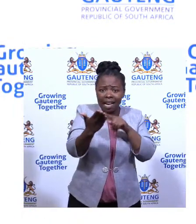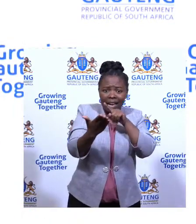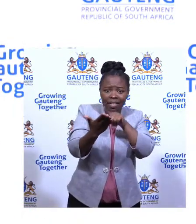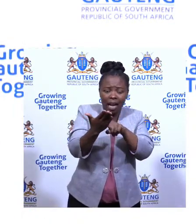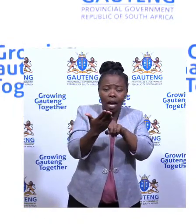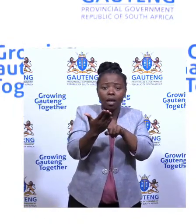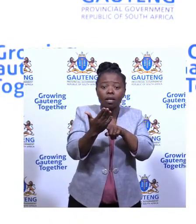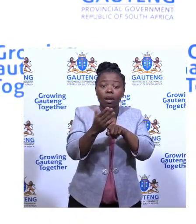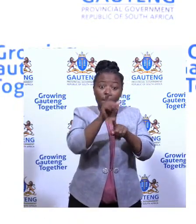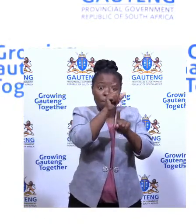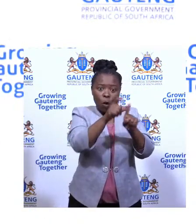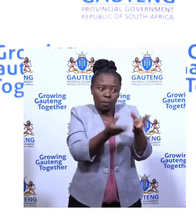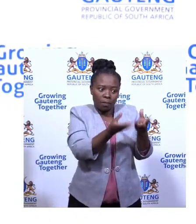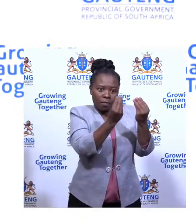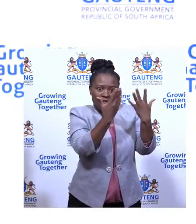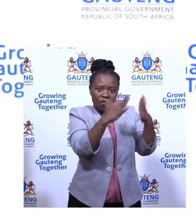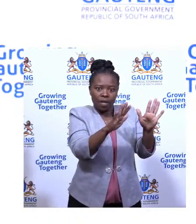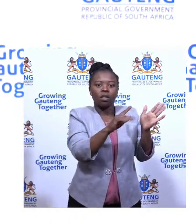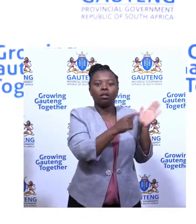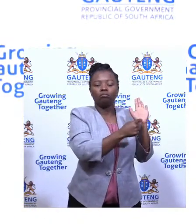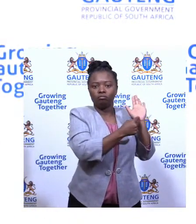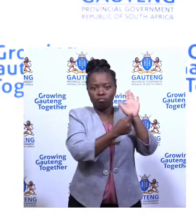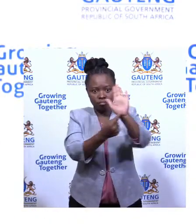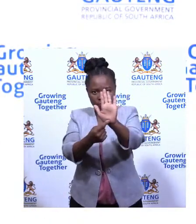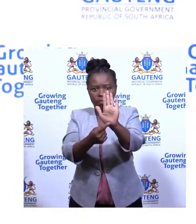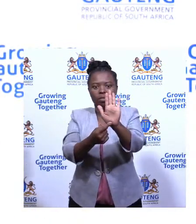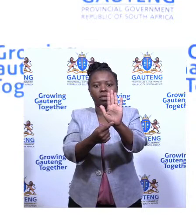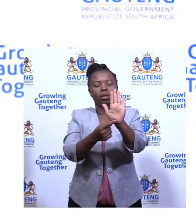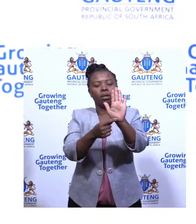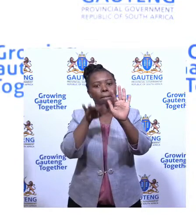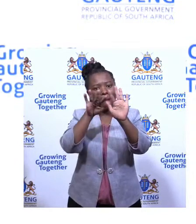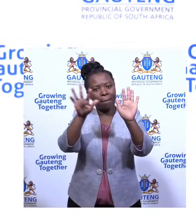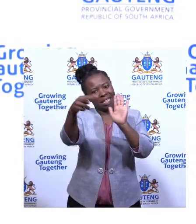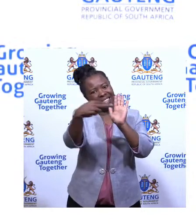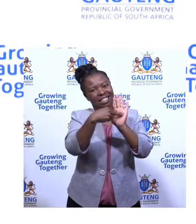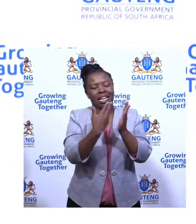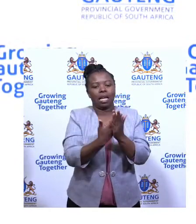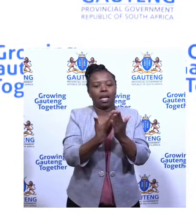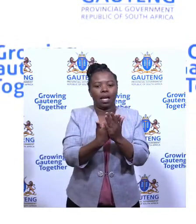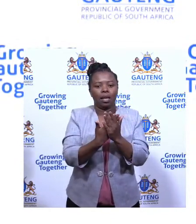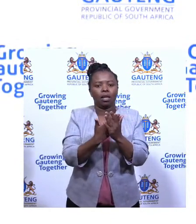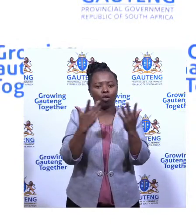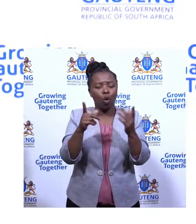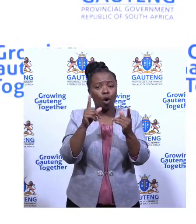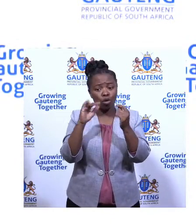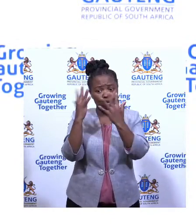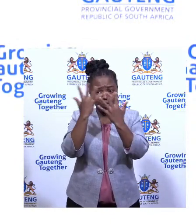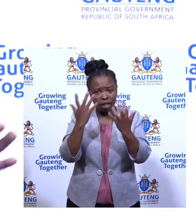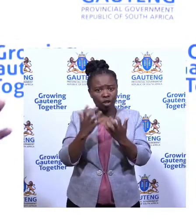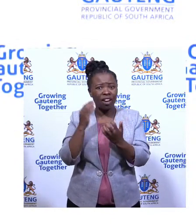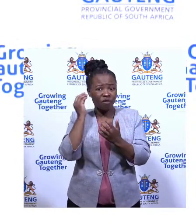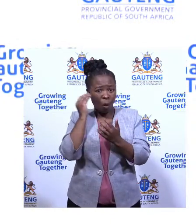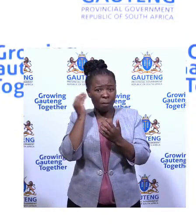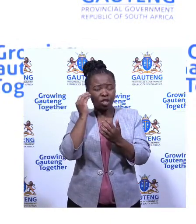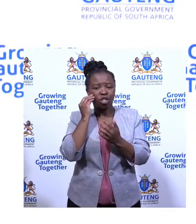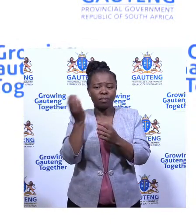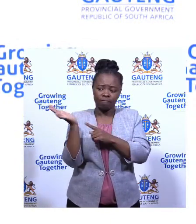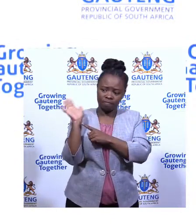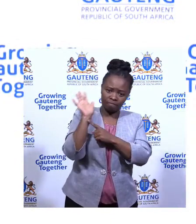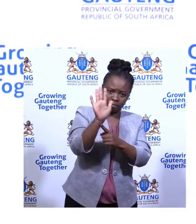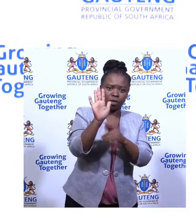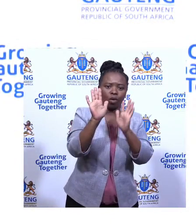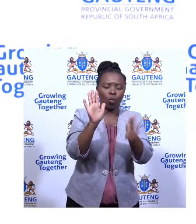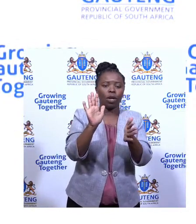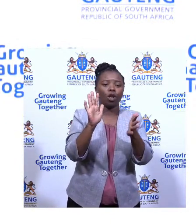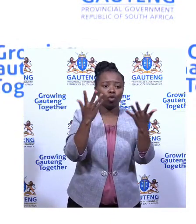any department. So on a monthly basis, our provincial treasury will make that info. That's the decision we made in